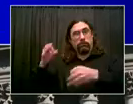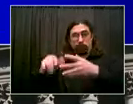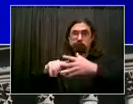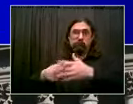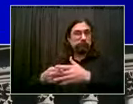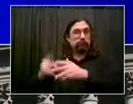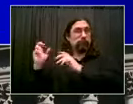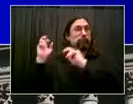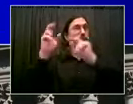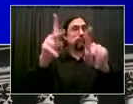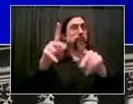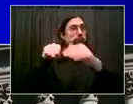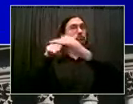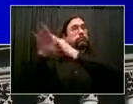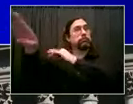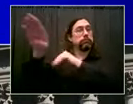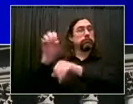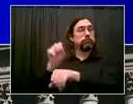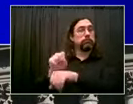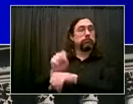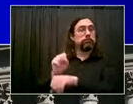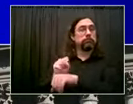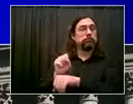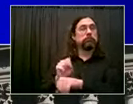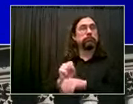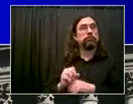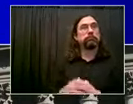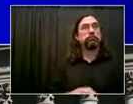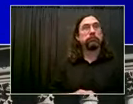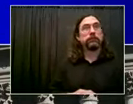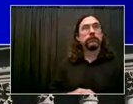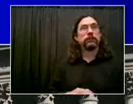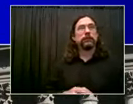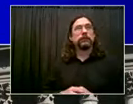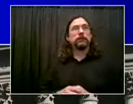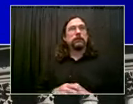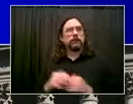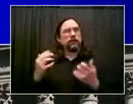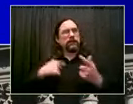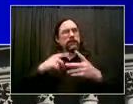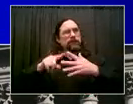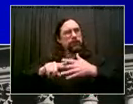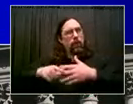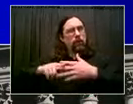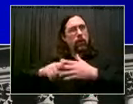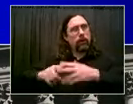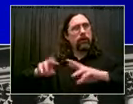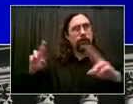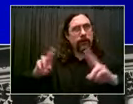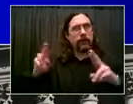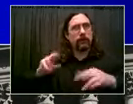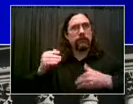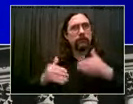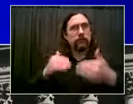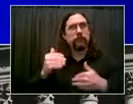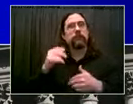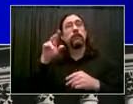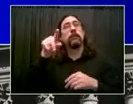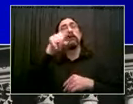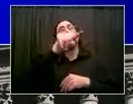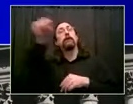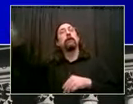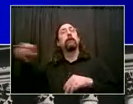deal with the whole criminal justice system working again. We can have the reality of dealing with anyone who has committed a crime, that they go